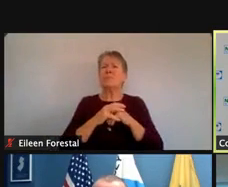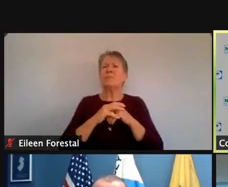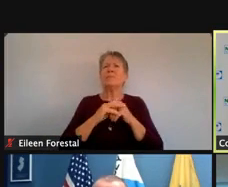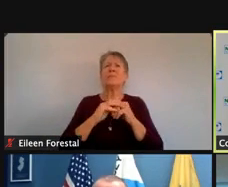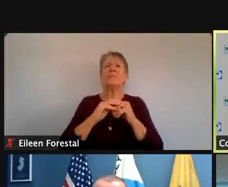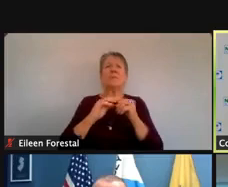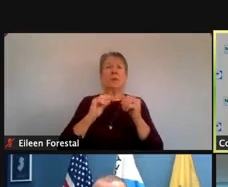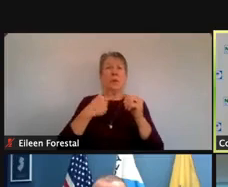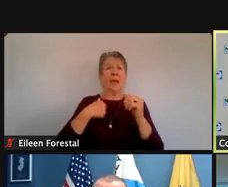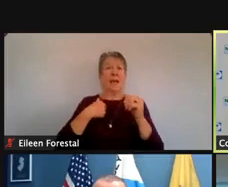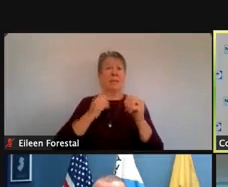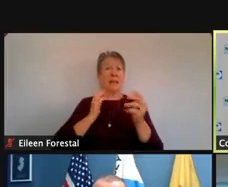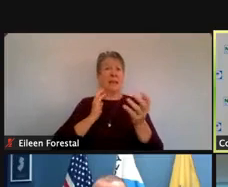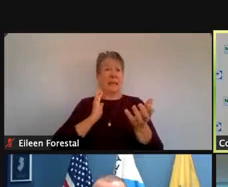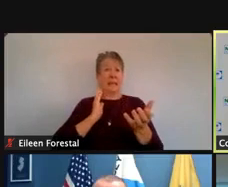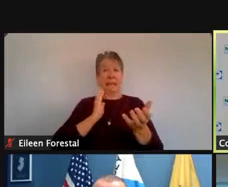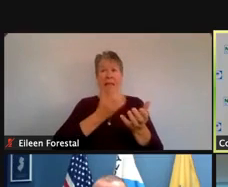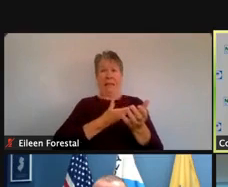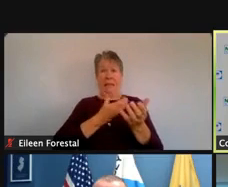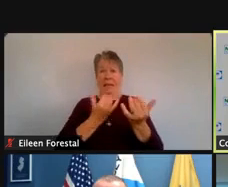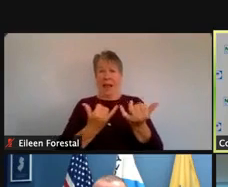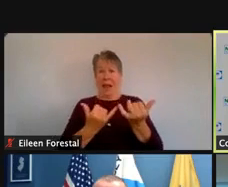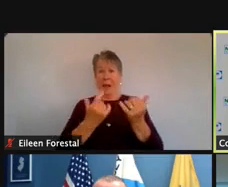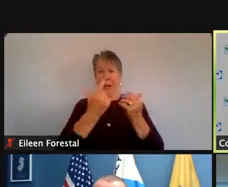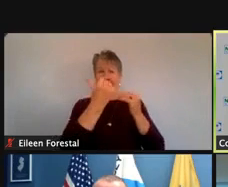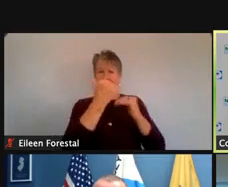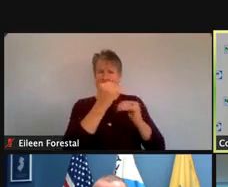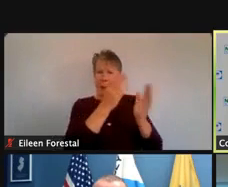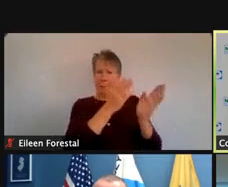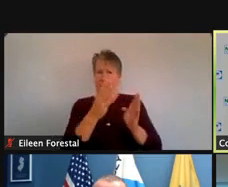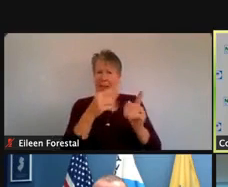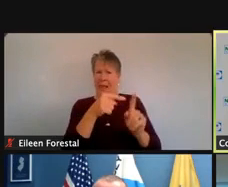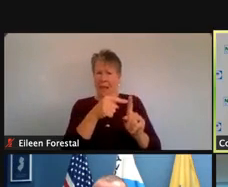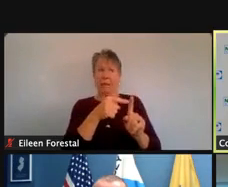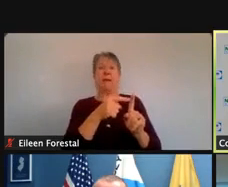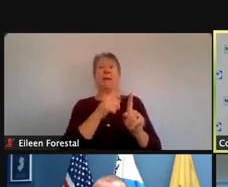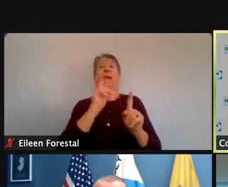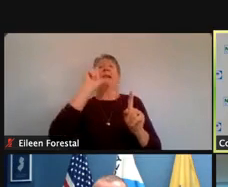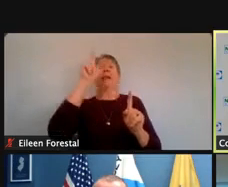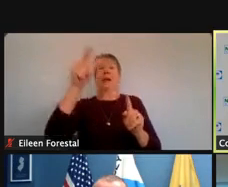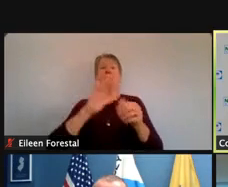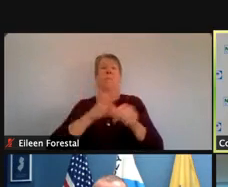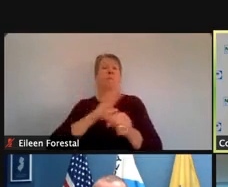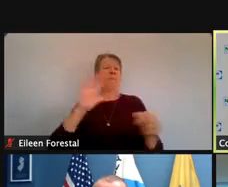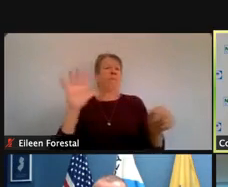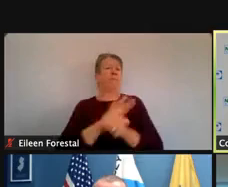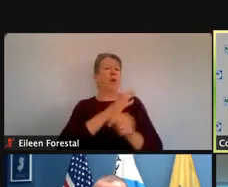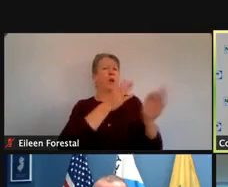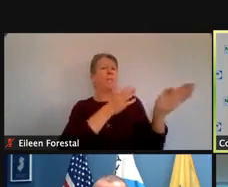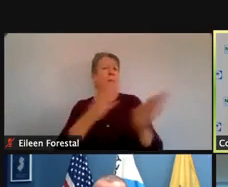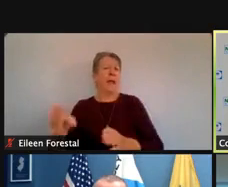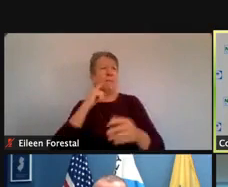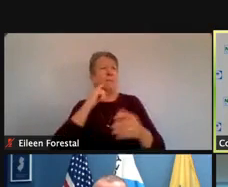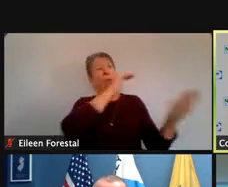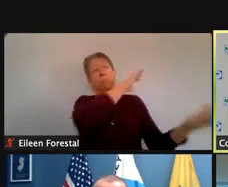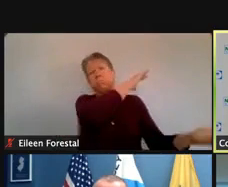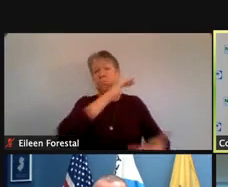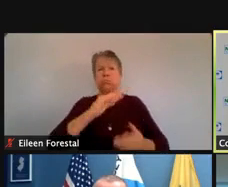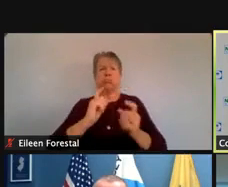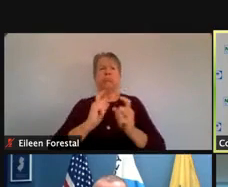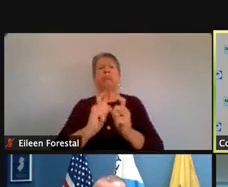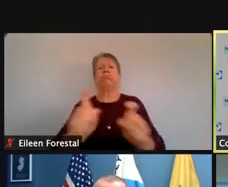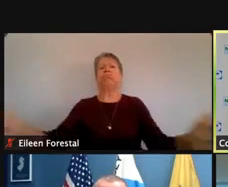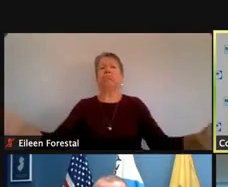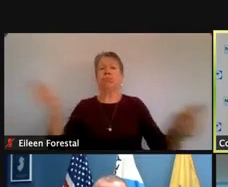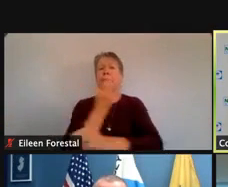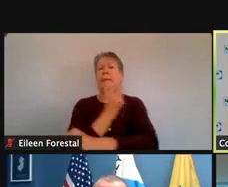Credible and consistent health communication messaging will be shared across multiple platforms to address concerns of